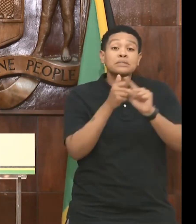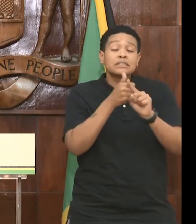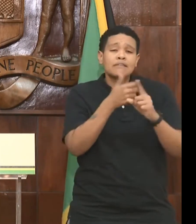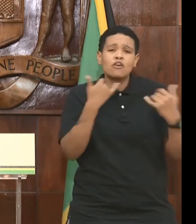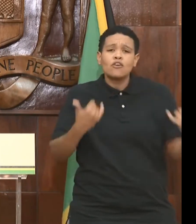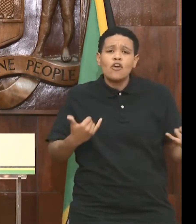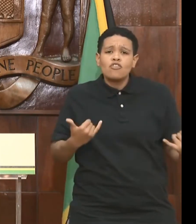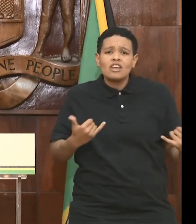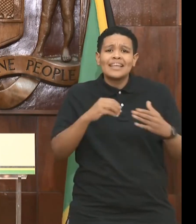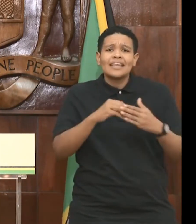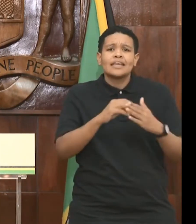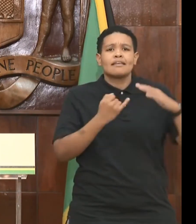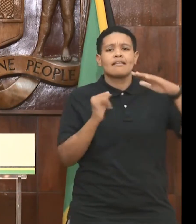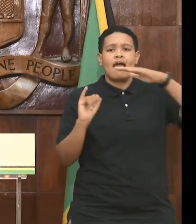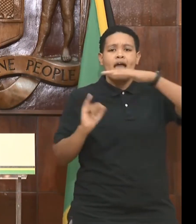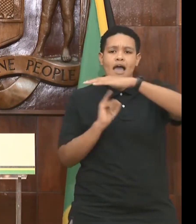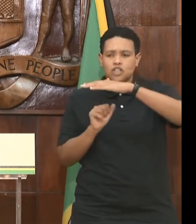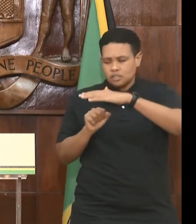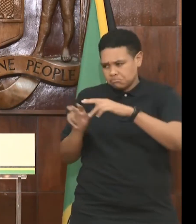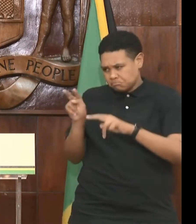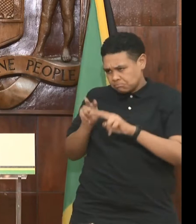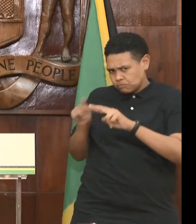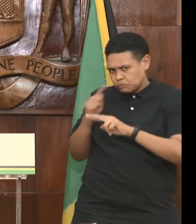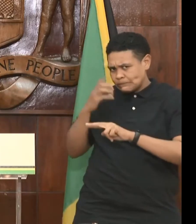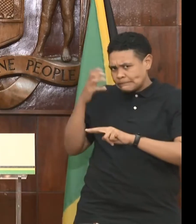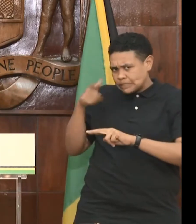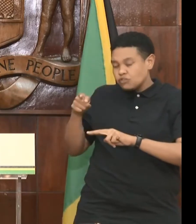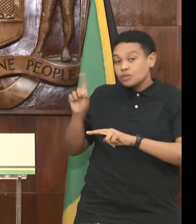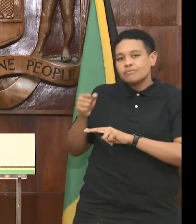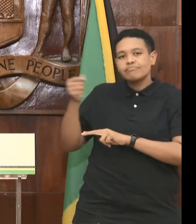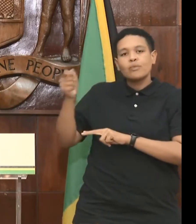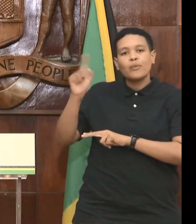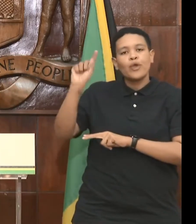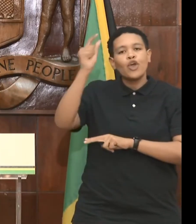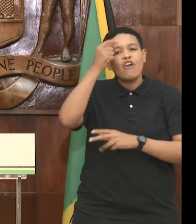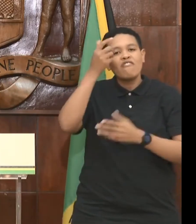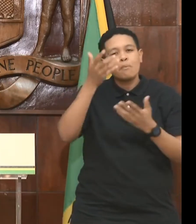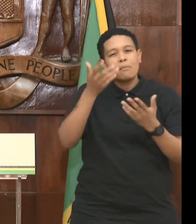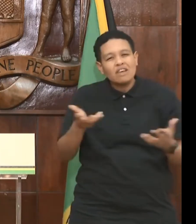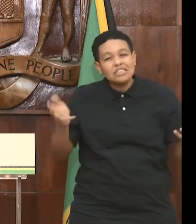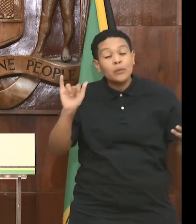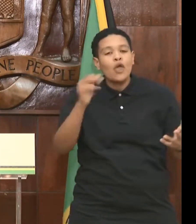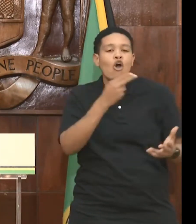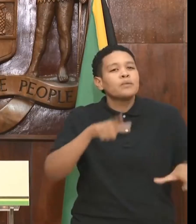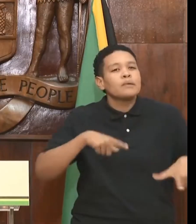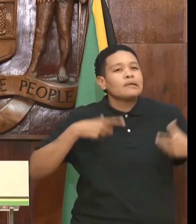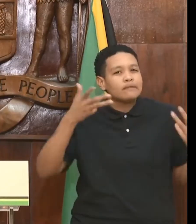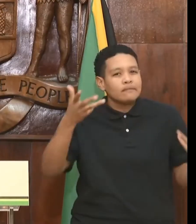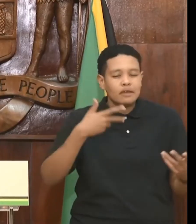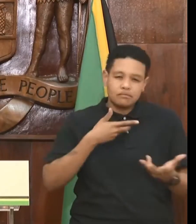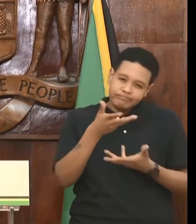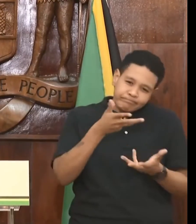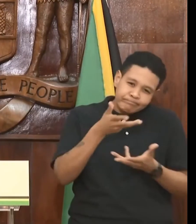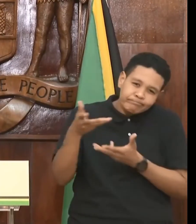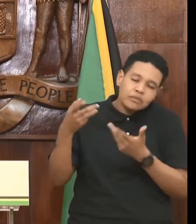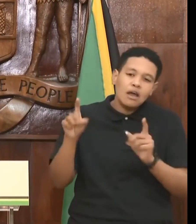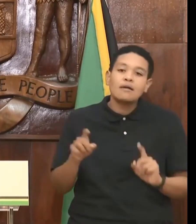currently in isolation in government facilities, hospitals that is.